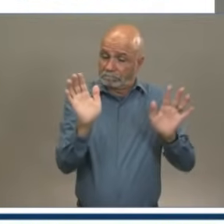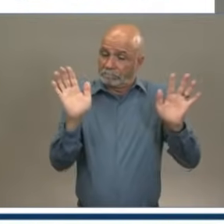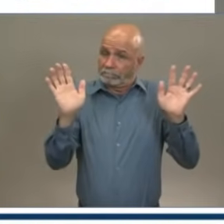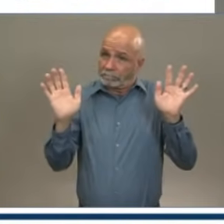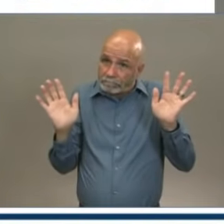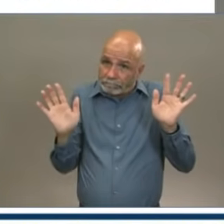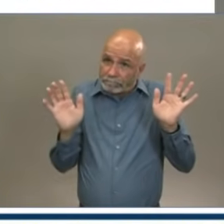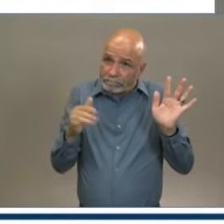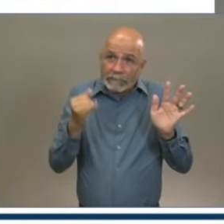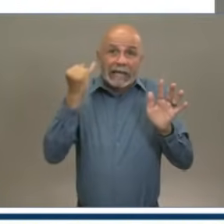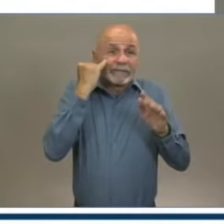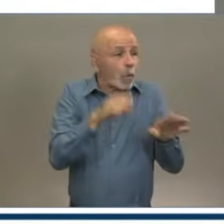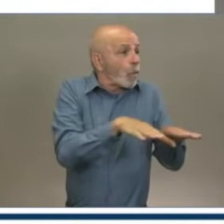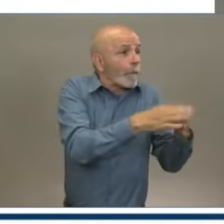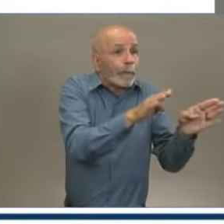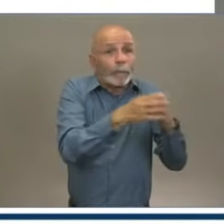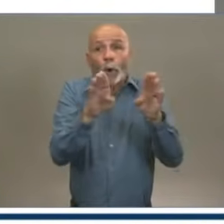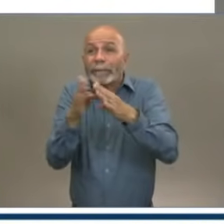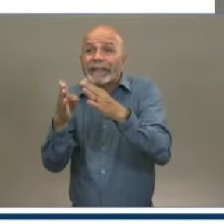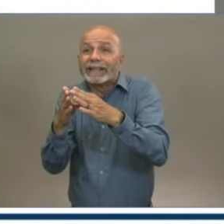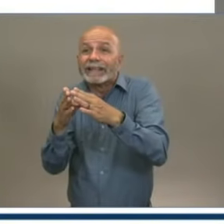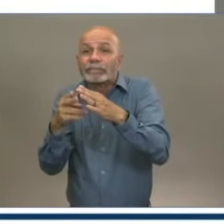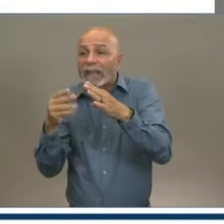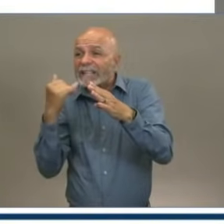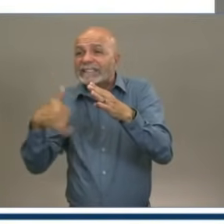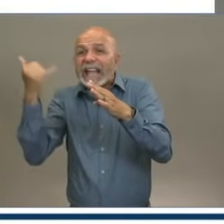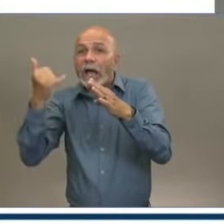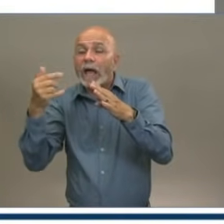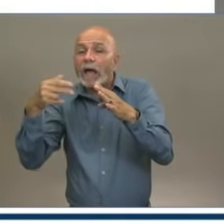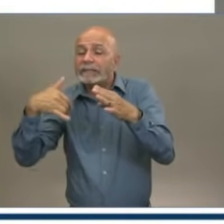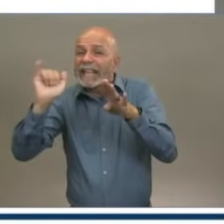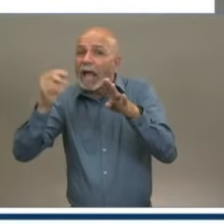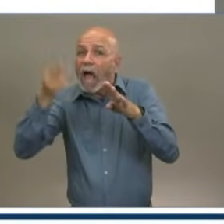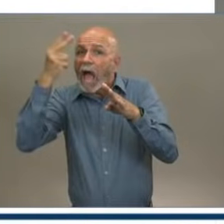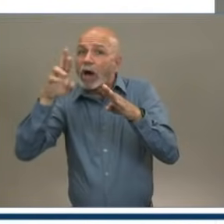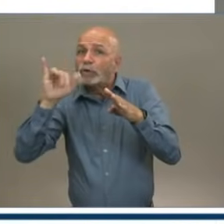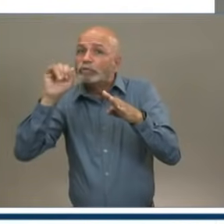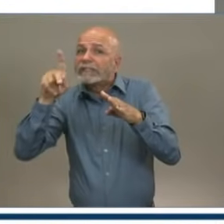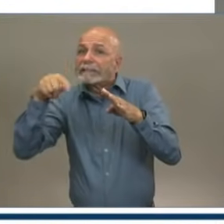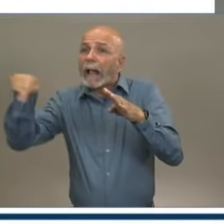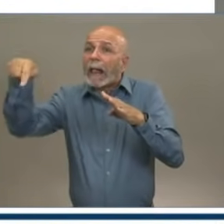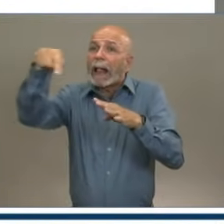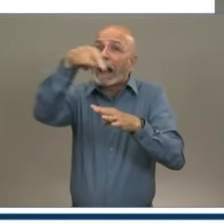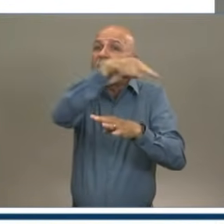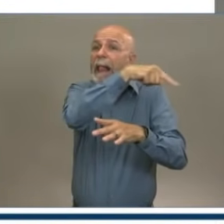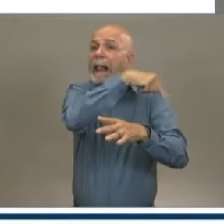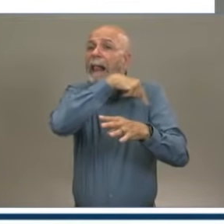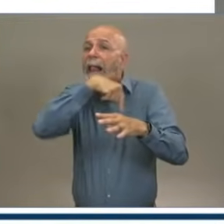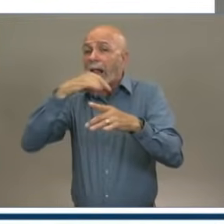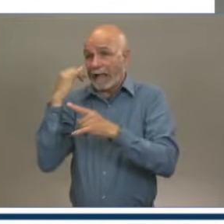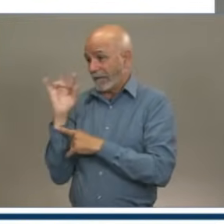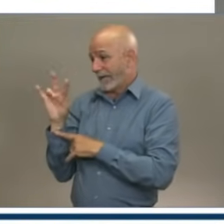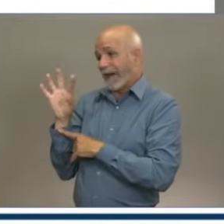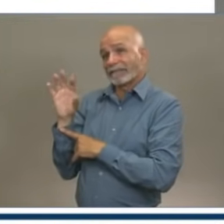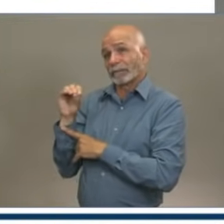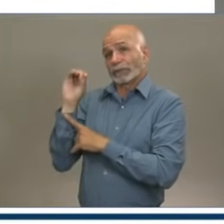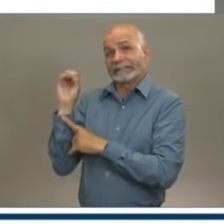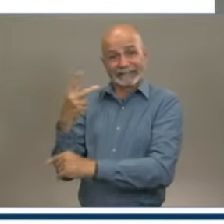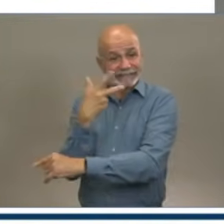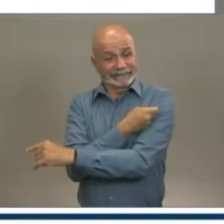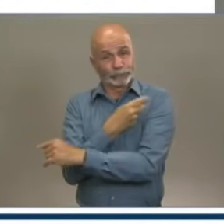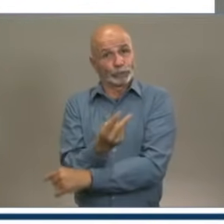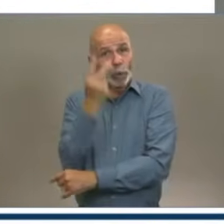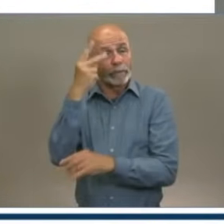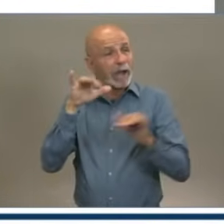risk. Until at least 75% of Nova Scotians have 2 doses, measures like masks, especially